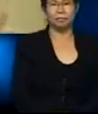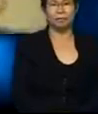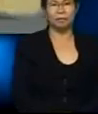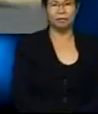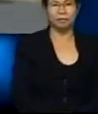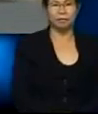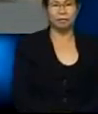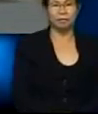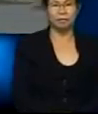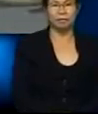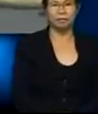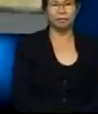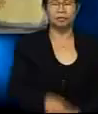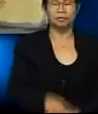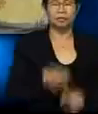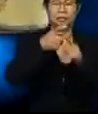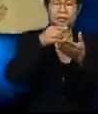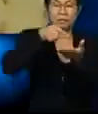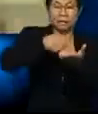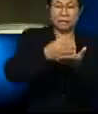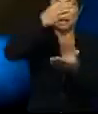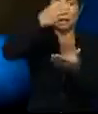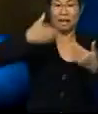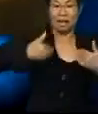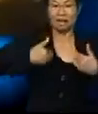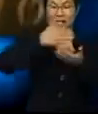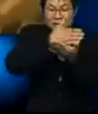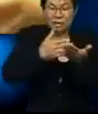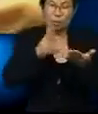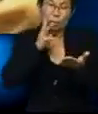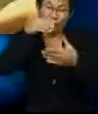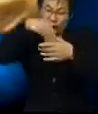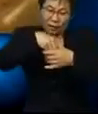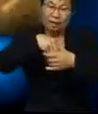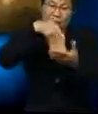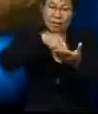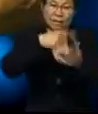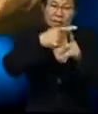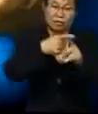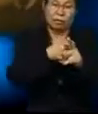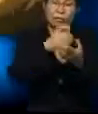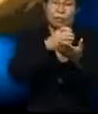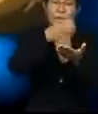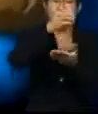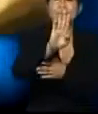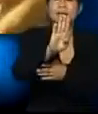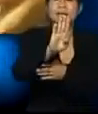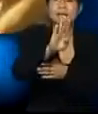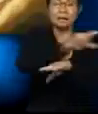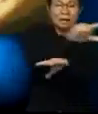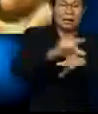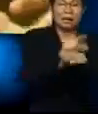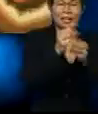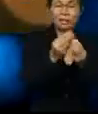This glass has some water in it. This is from cup B,